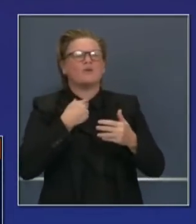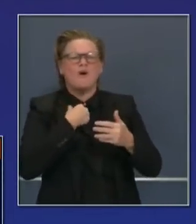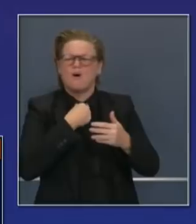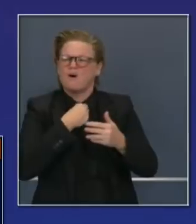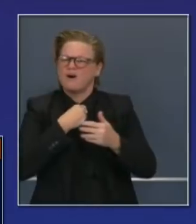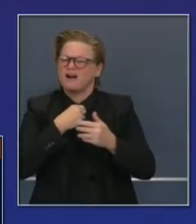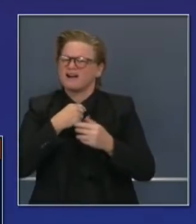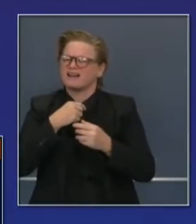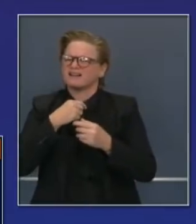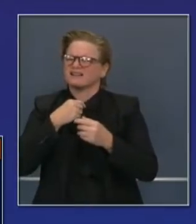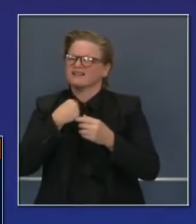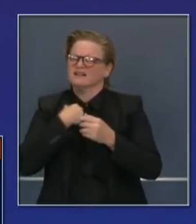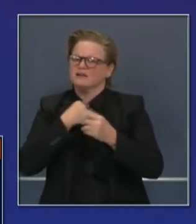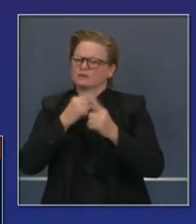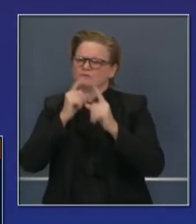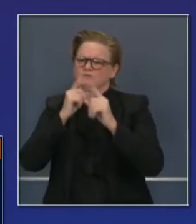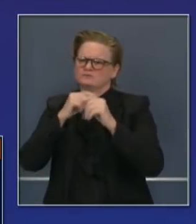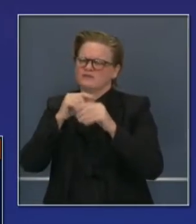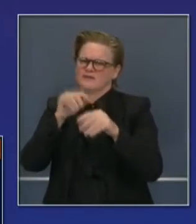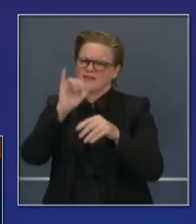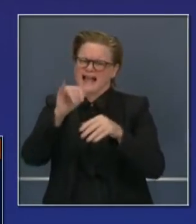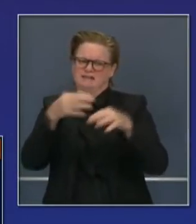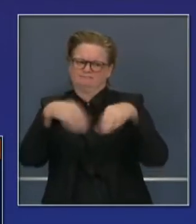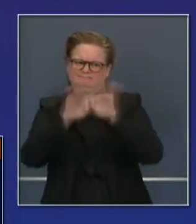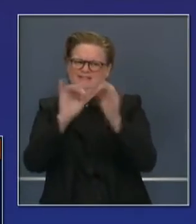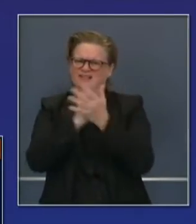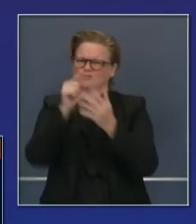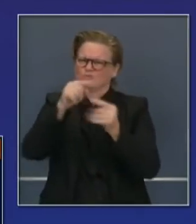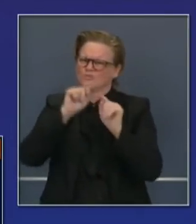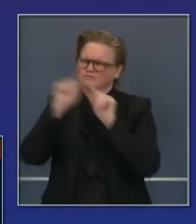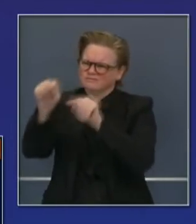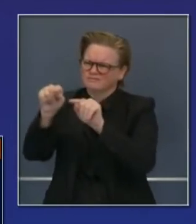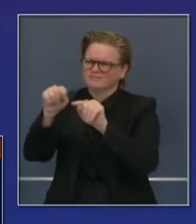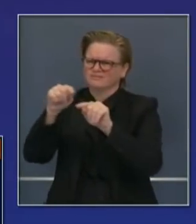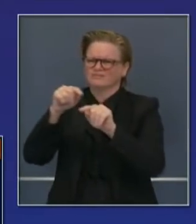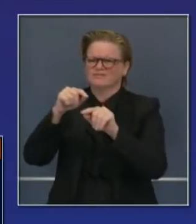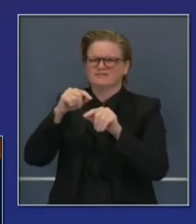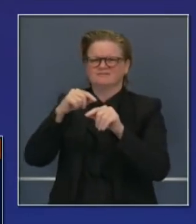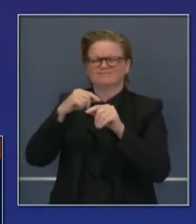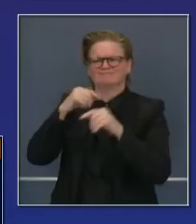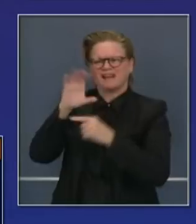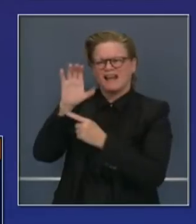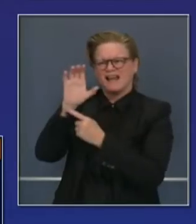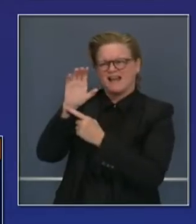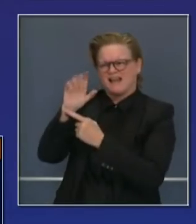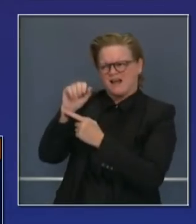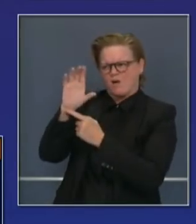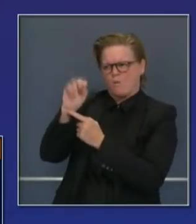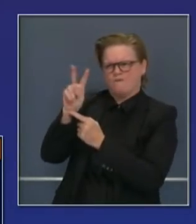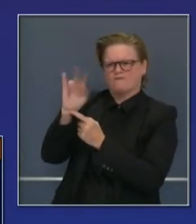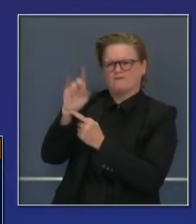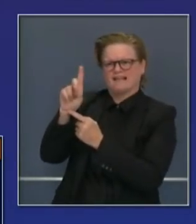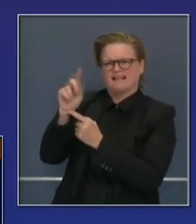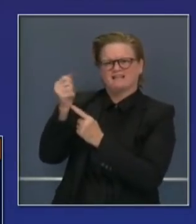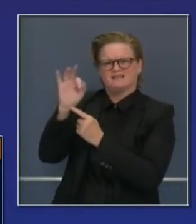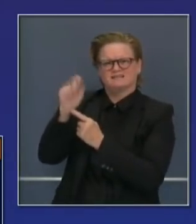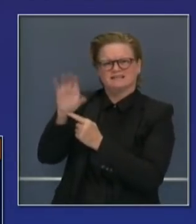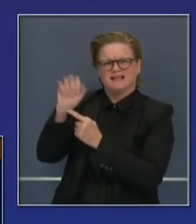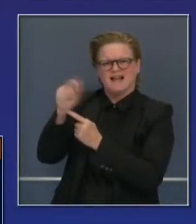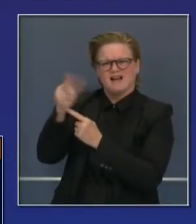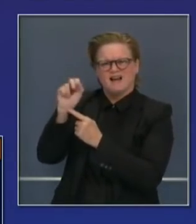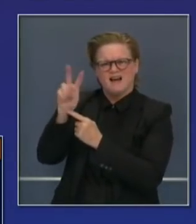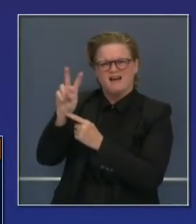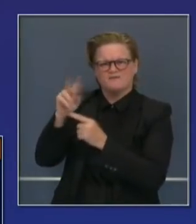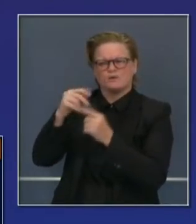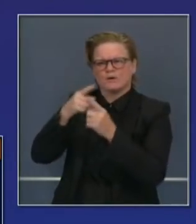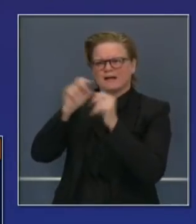the PPP loan. Well, that's why we created this California Rebuilding Fund, this First Loss program, this First Loss Fund, which leverages